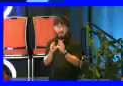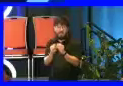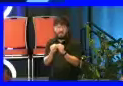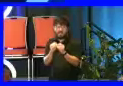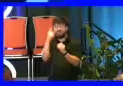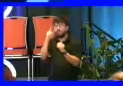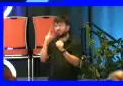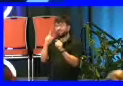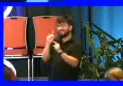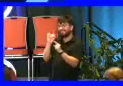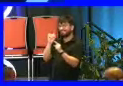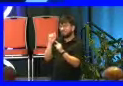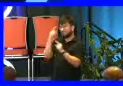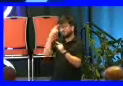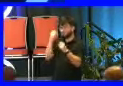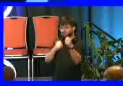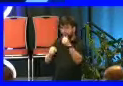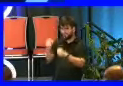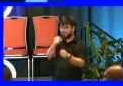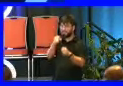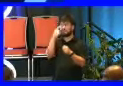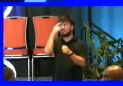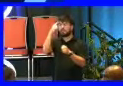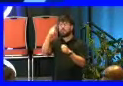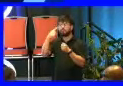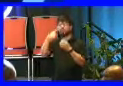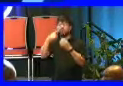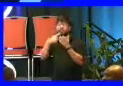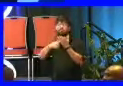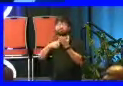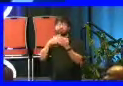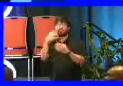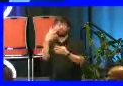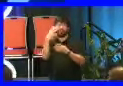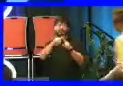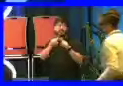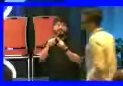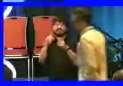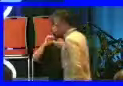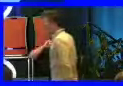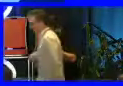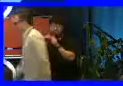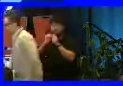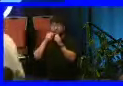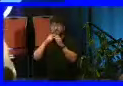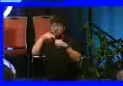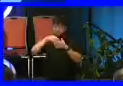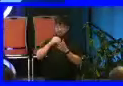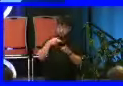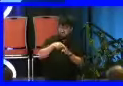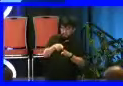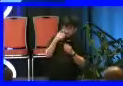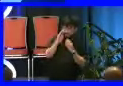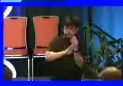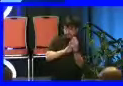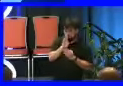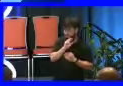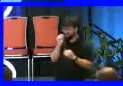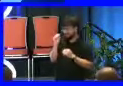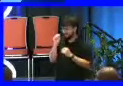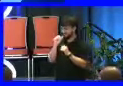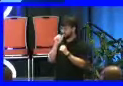to be able to provide our fourth Housing and Services Partnership learning track in person instead of Zoom for the accelerator